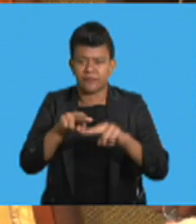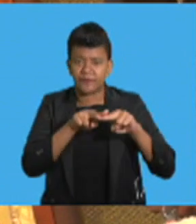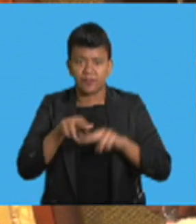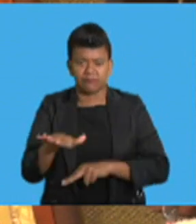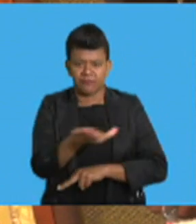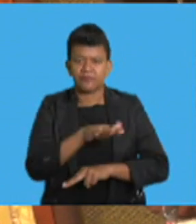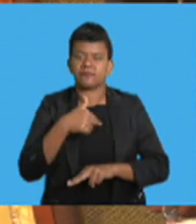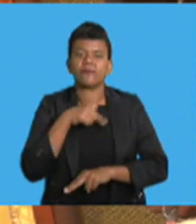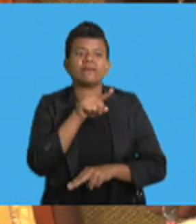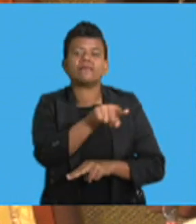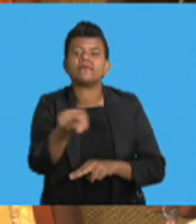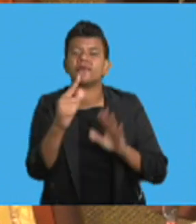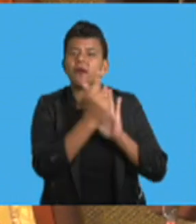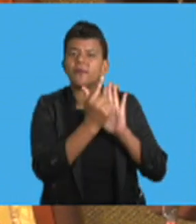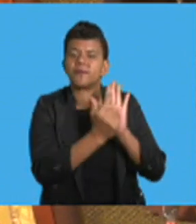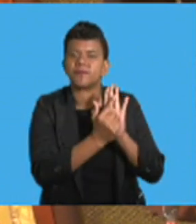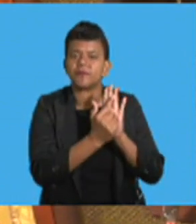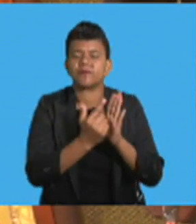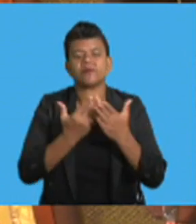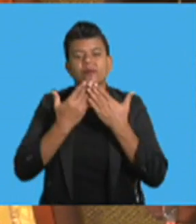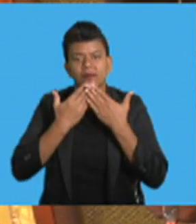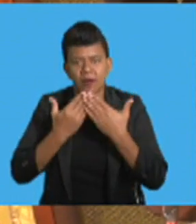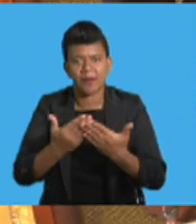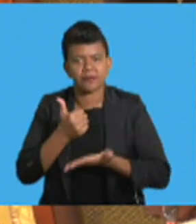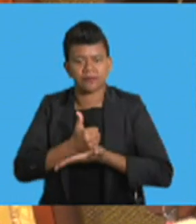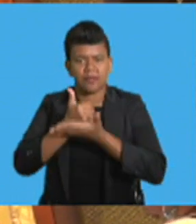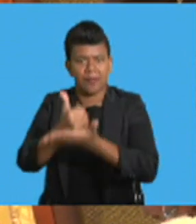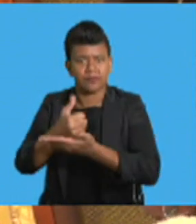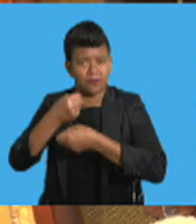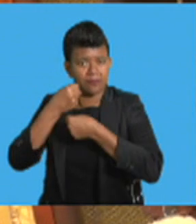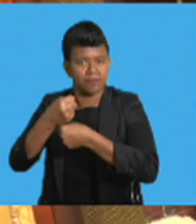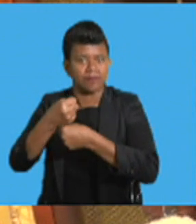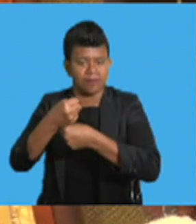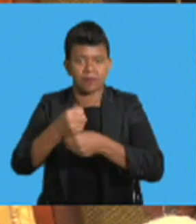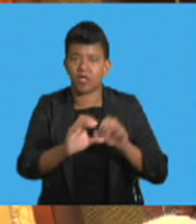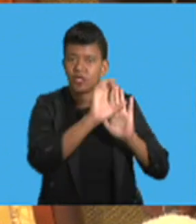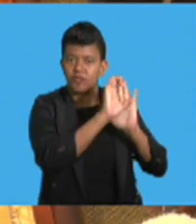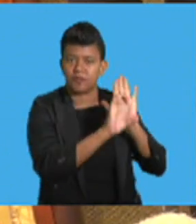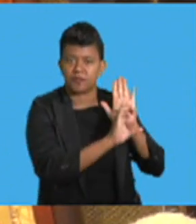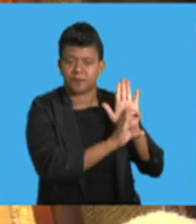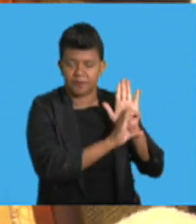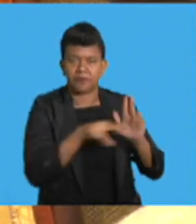law, and I will obey, observe, uphold, and maintain the Constitution of the Republic of Fiji.